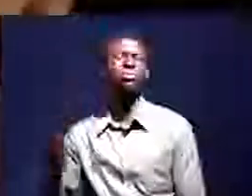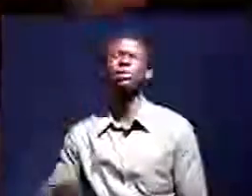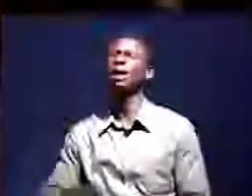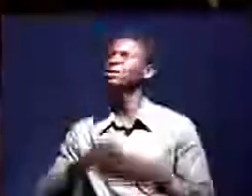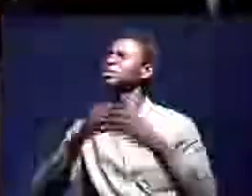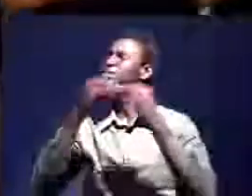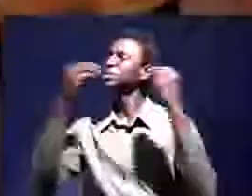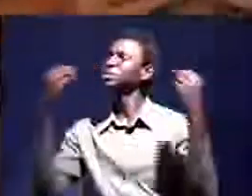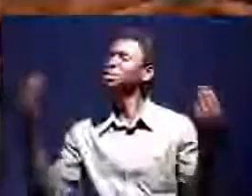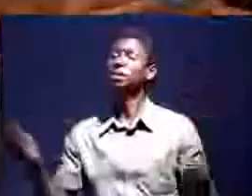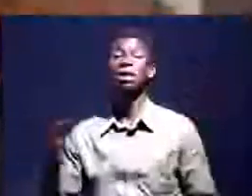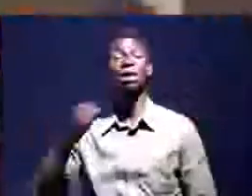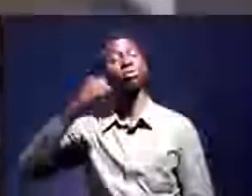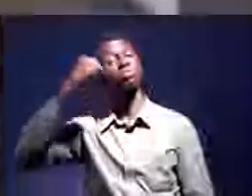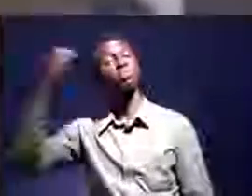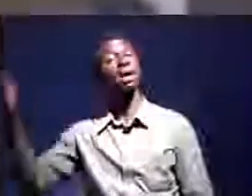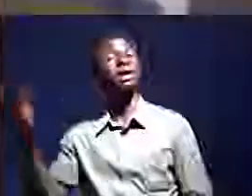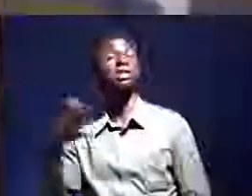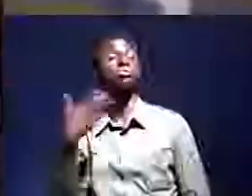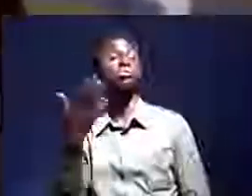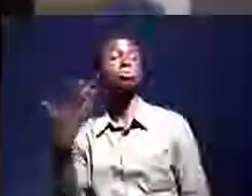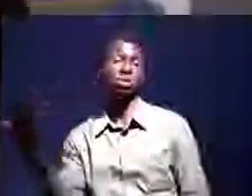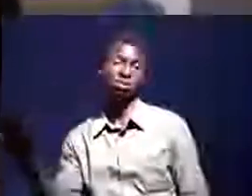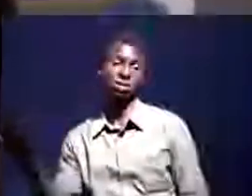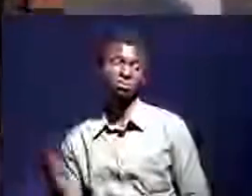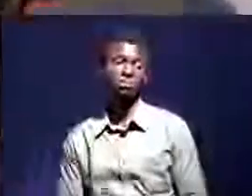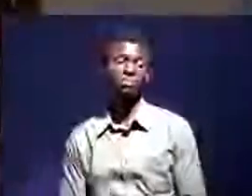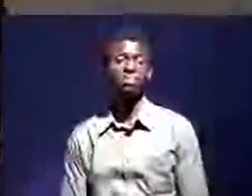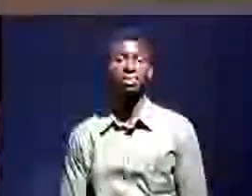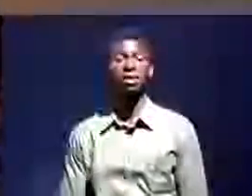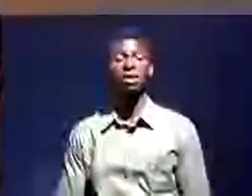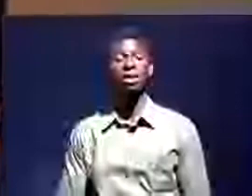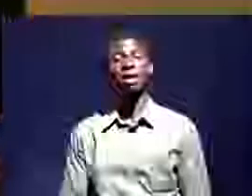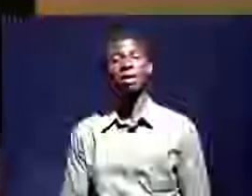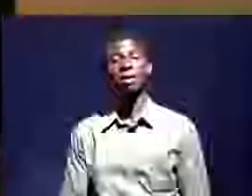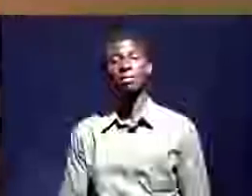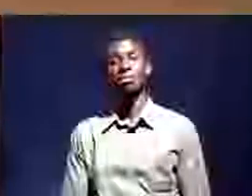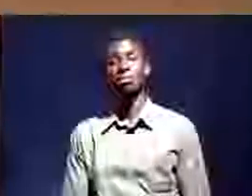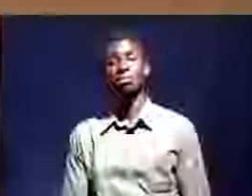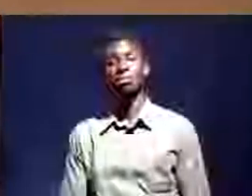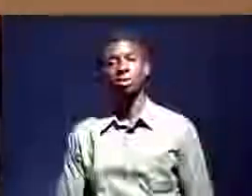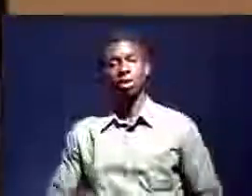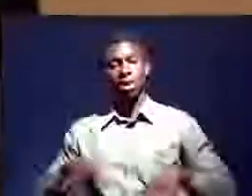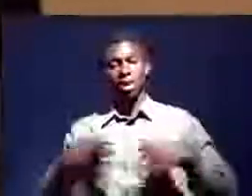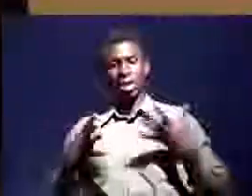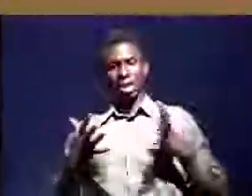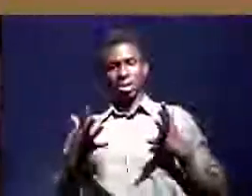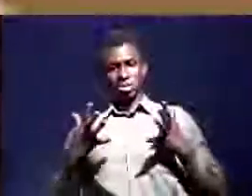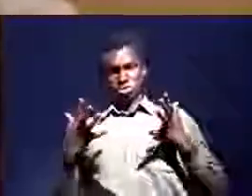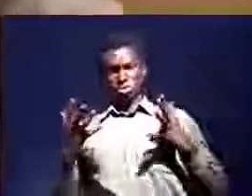He was too afraid to declare he was a Christian.